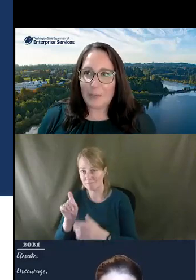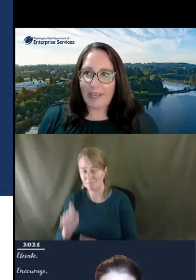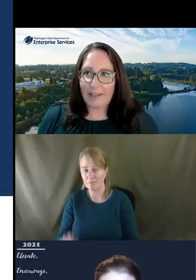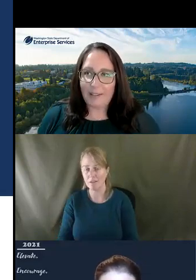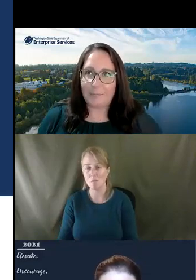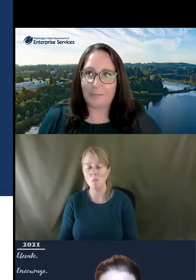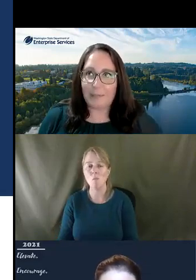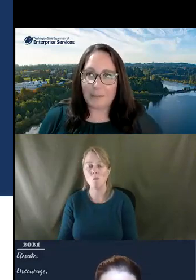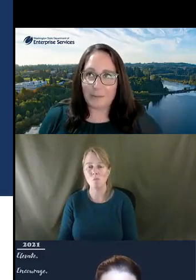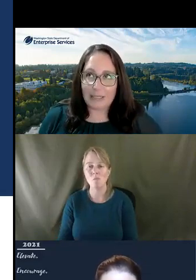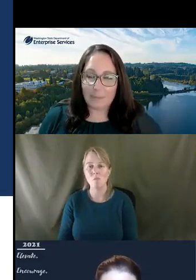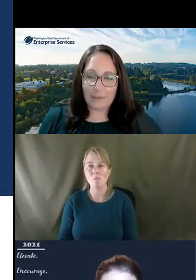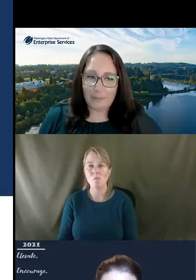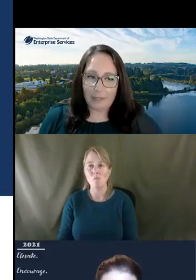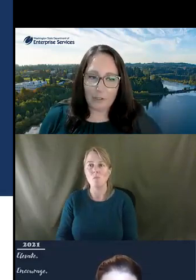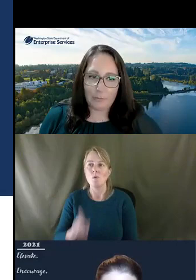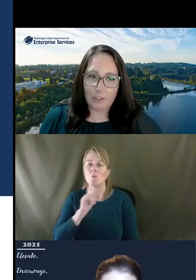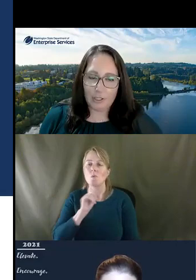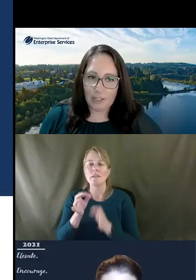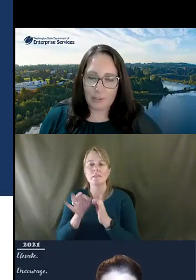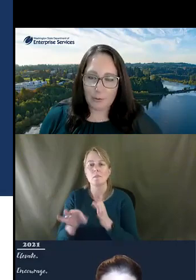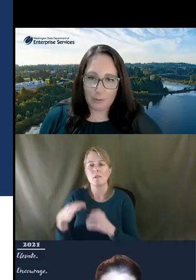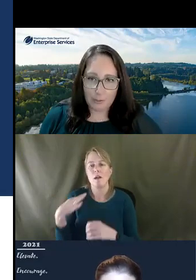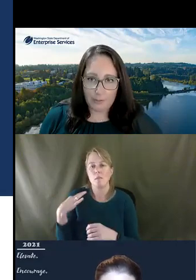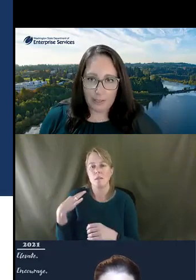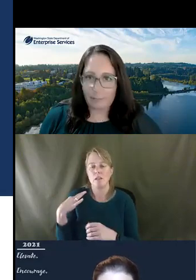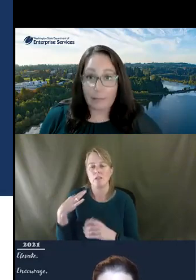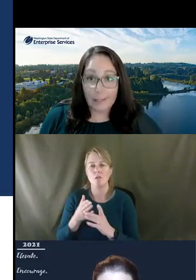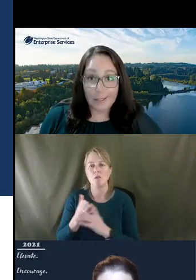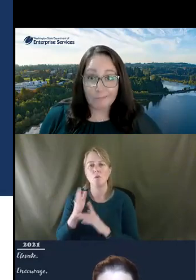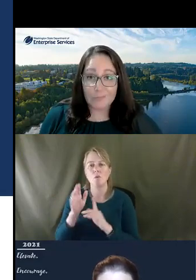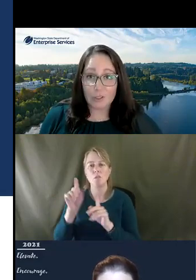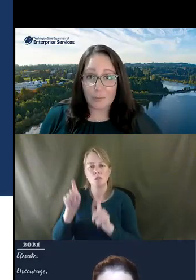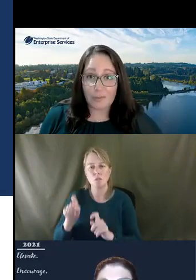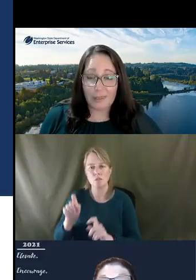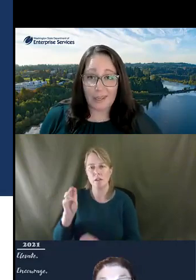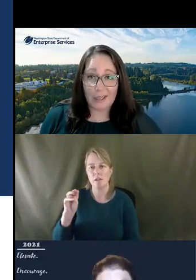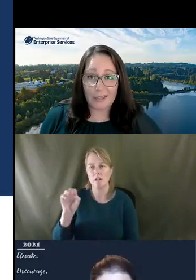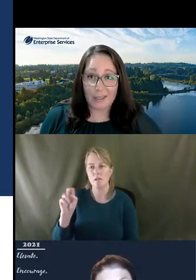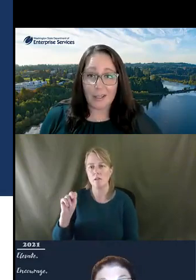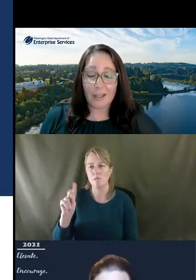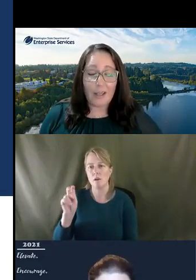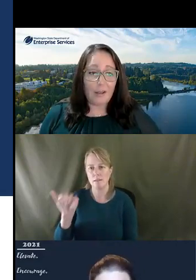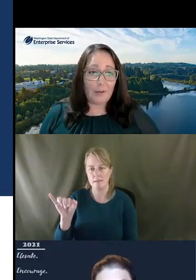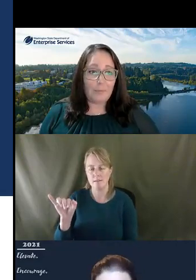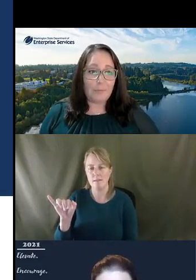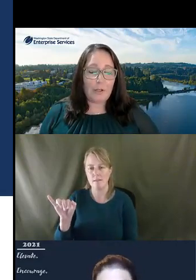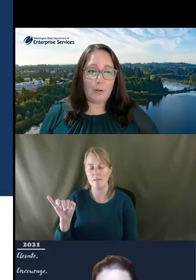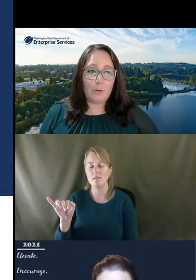So it was a really simple application, and we just did it through SurveyMonkey, I think.